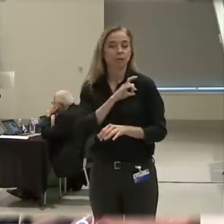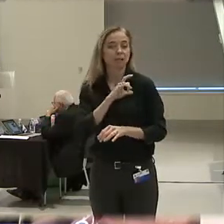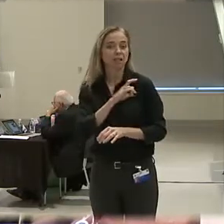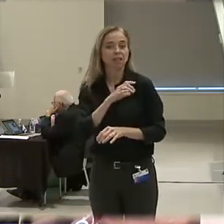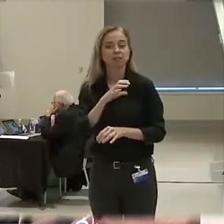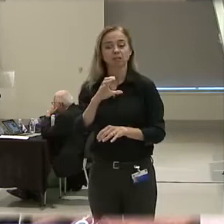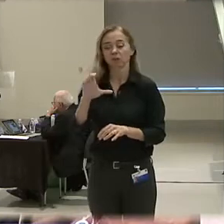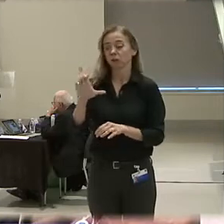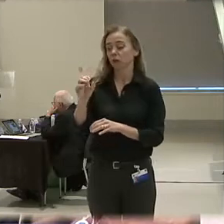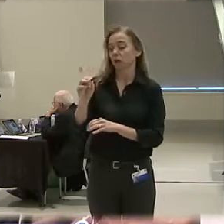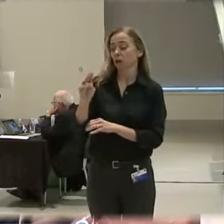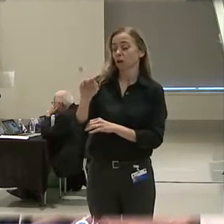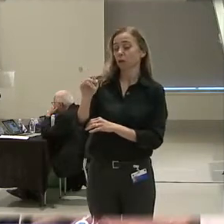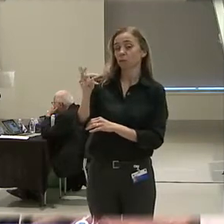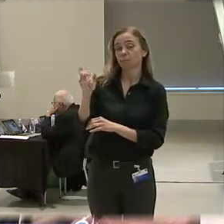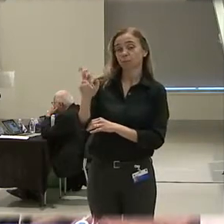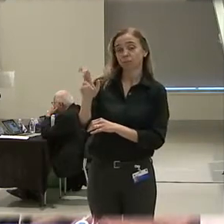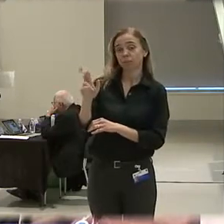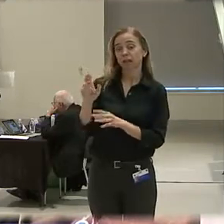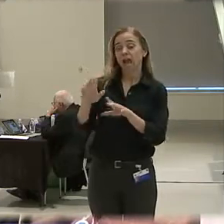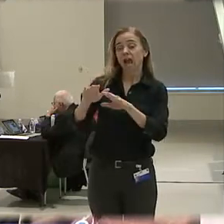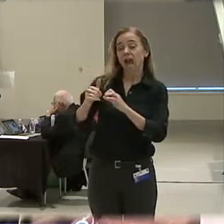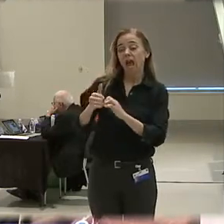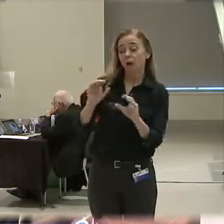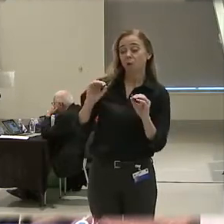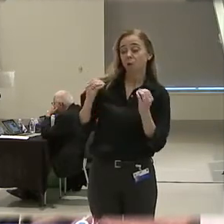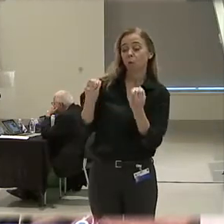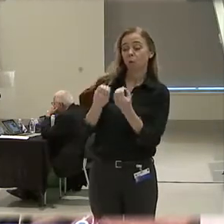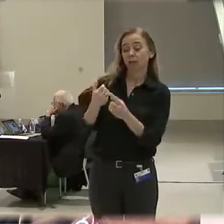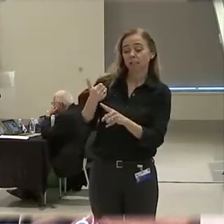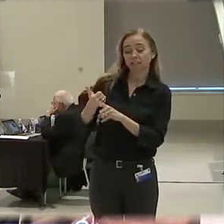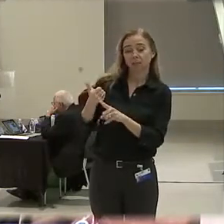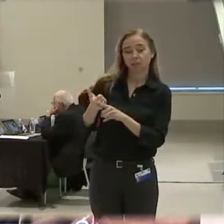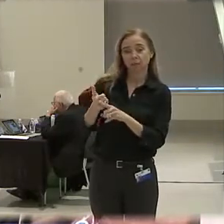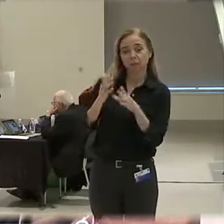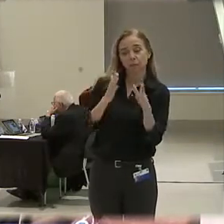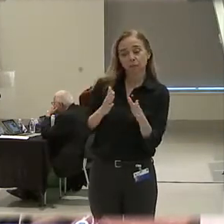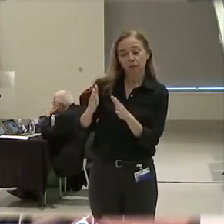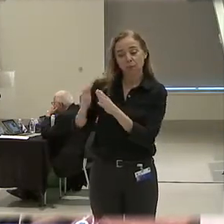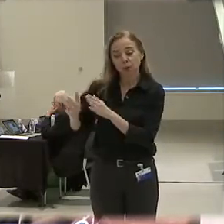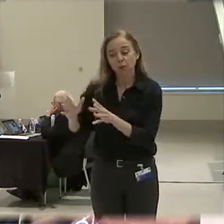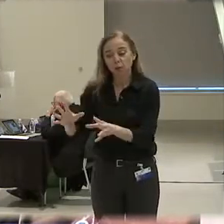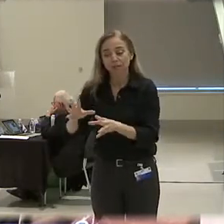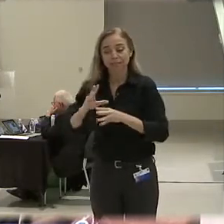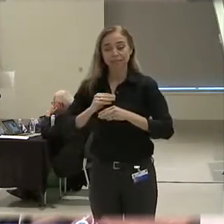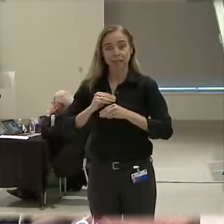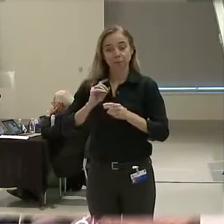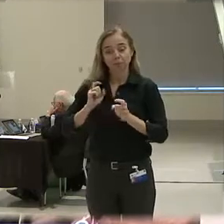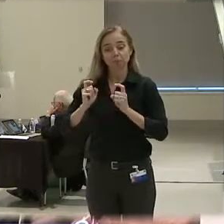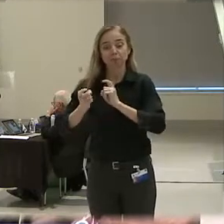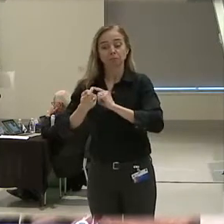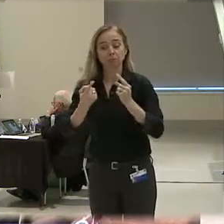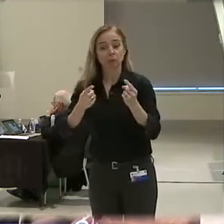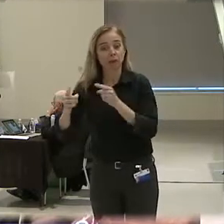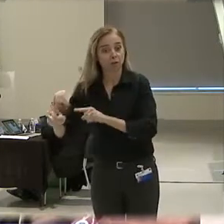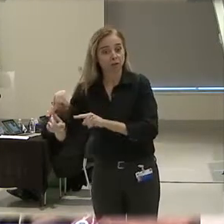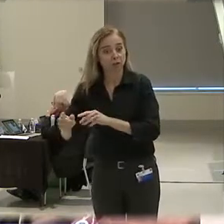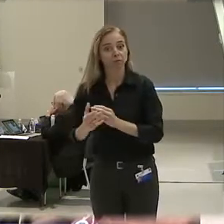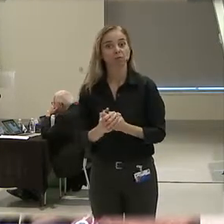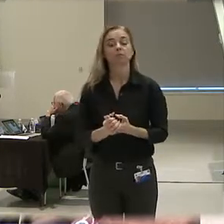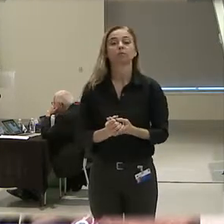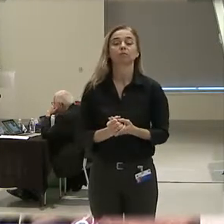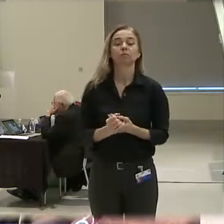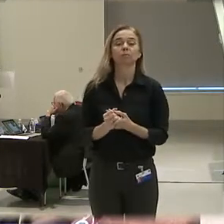all in the way that the organization has been prepared to accept it. So, Community